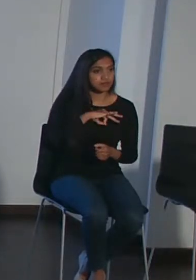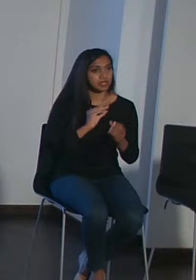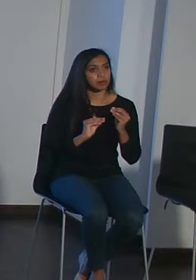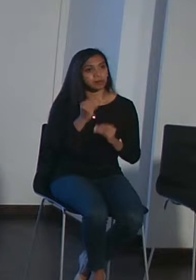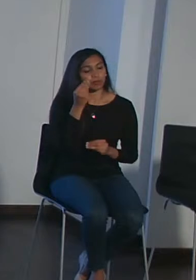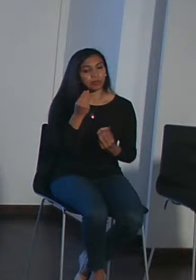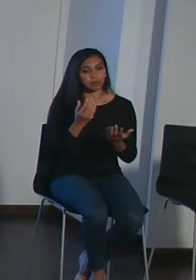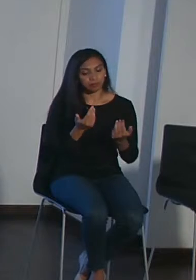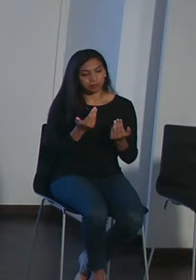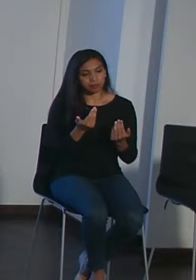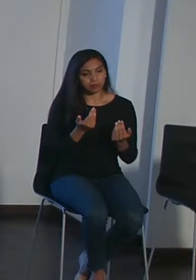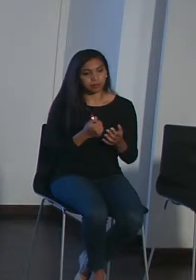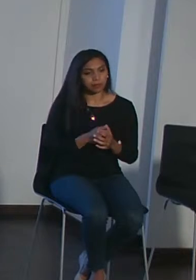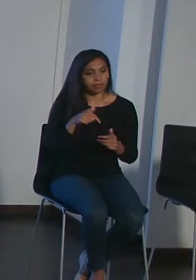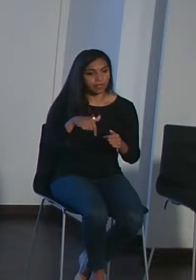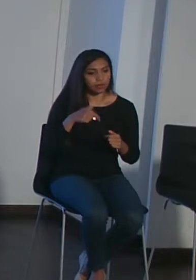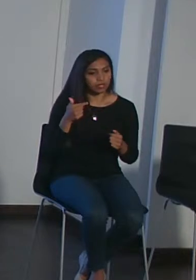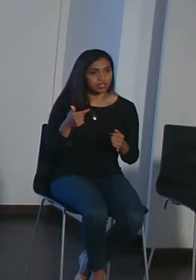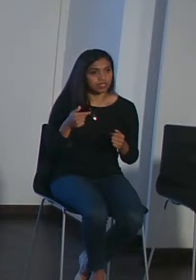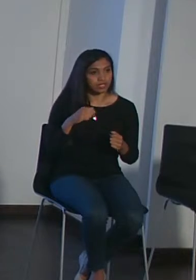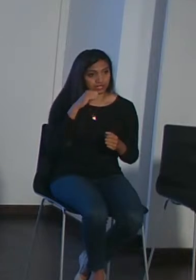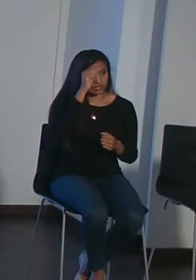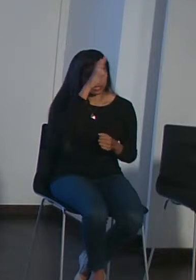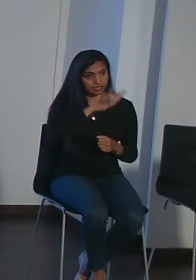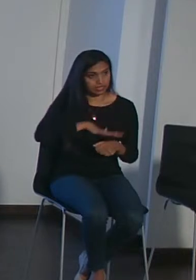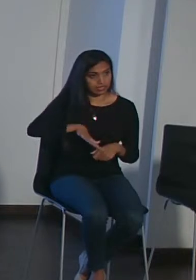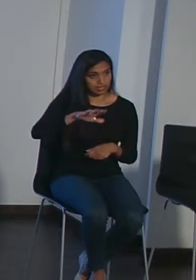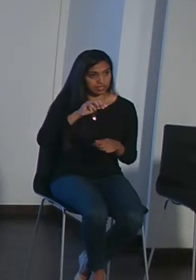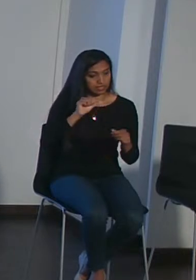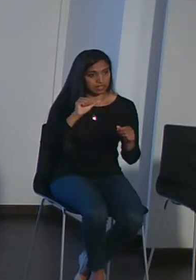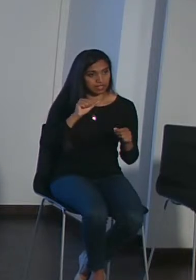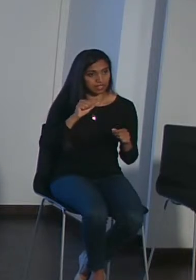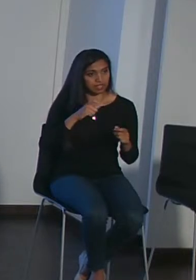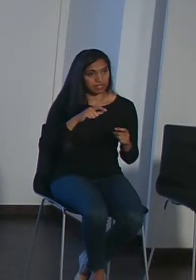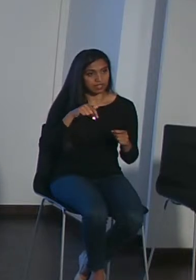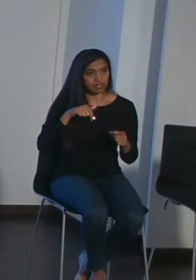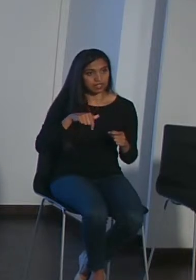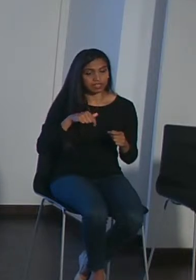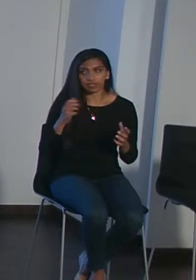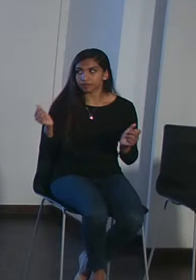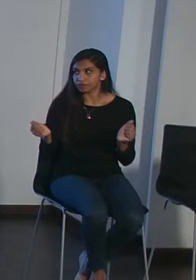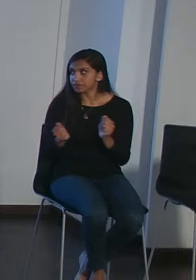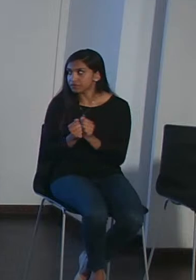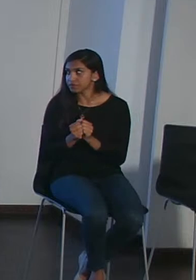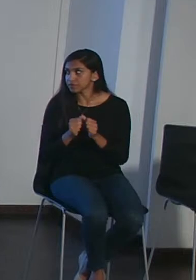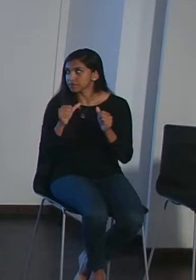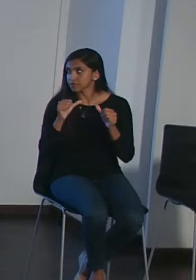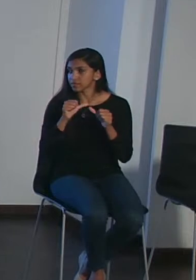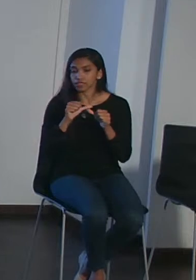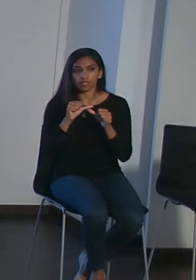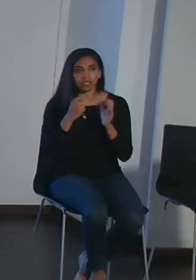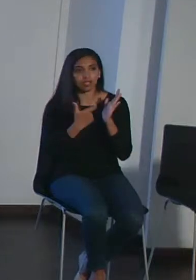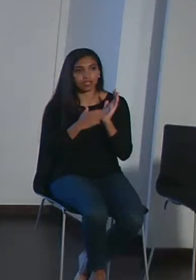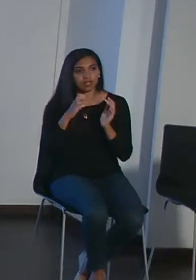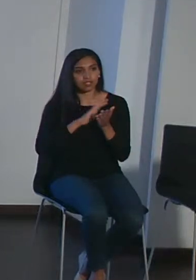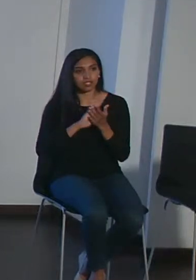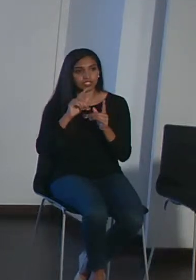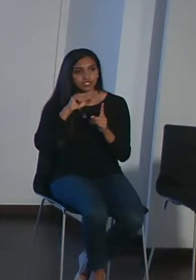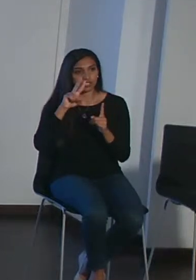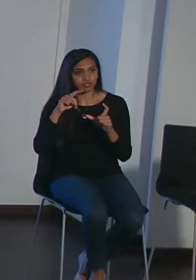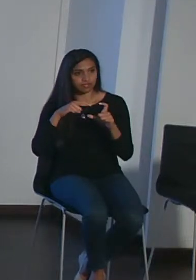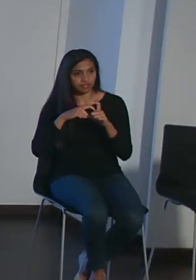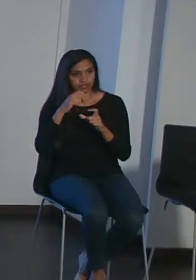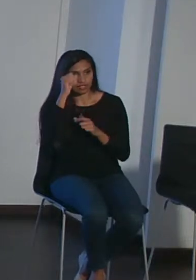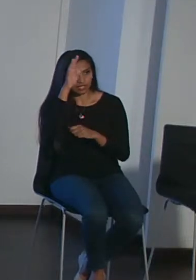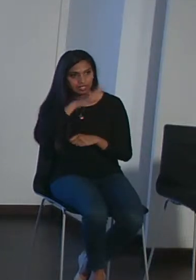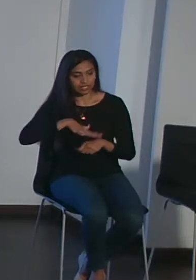lot. And with Art Chain India, which I now help out with, we are working towards putting out certain